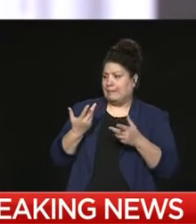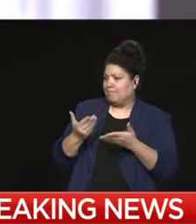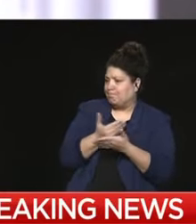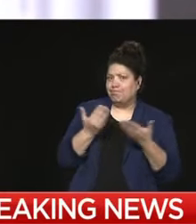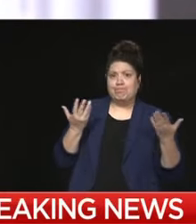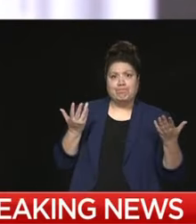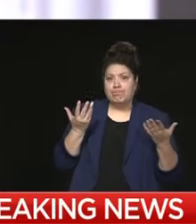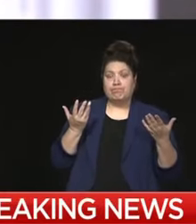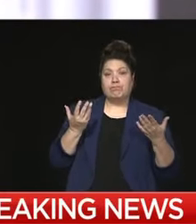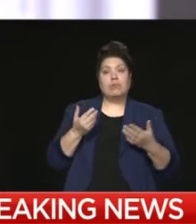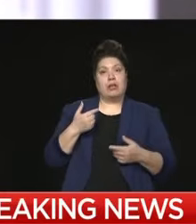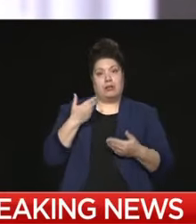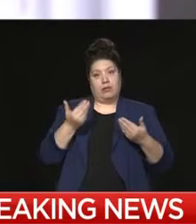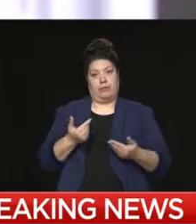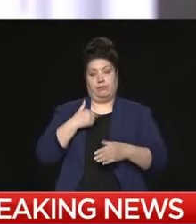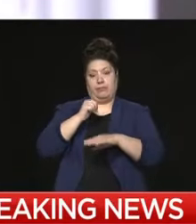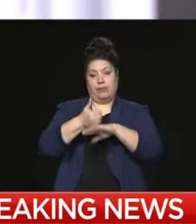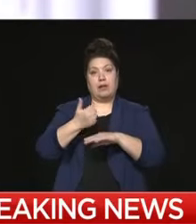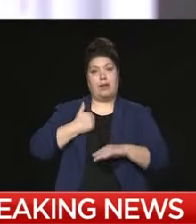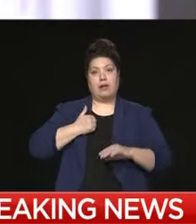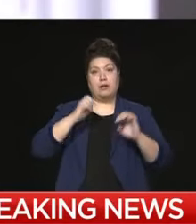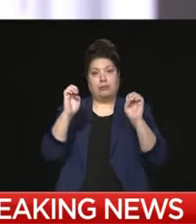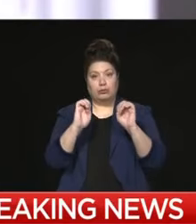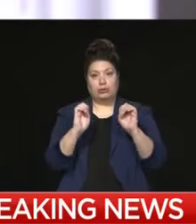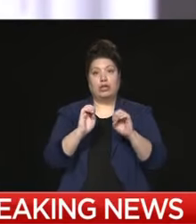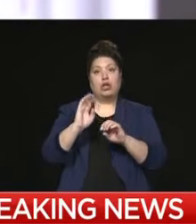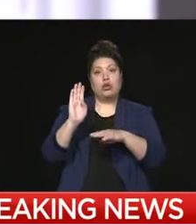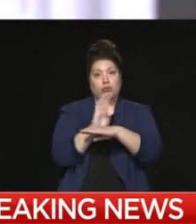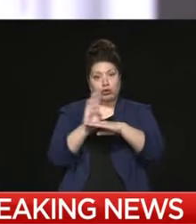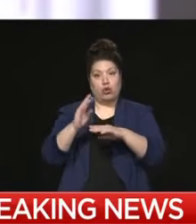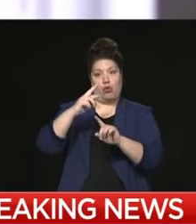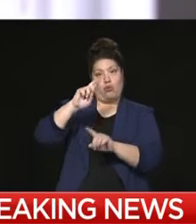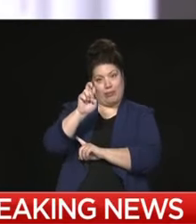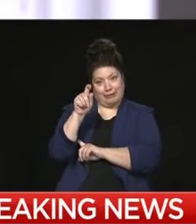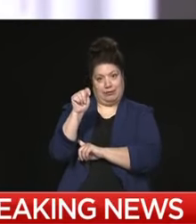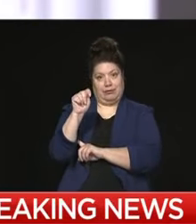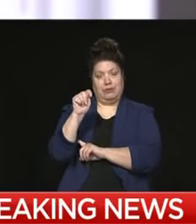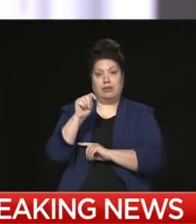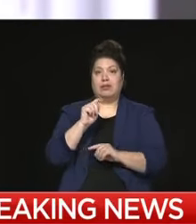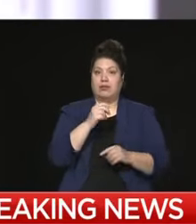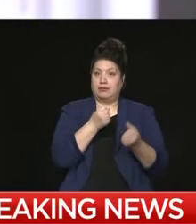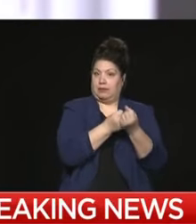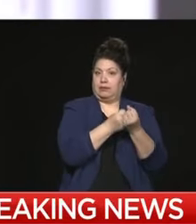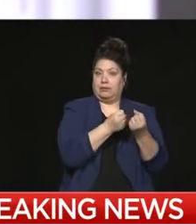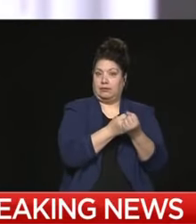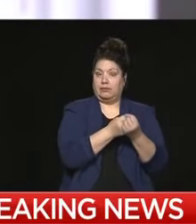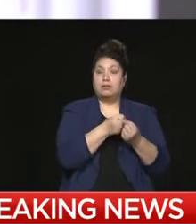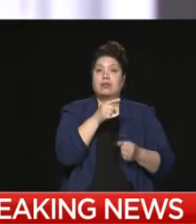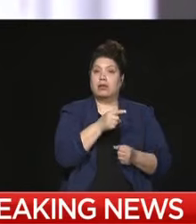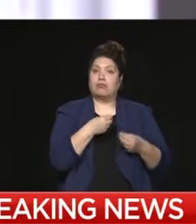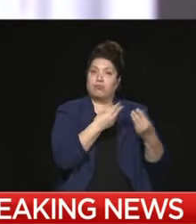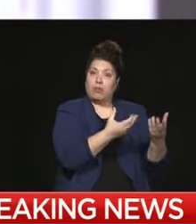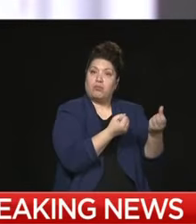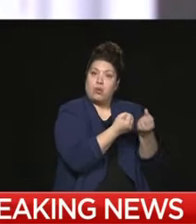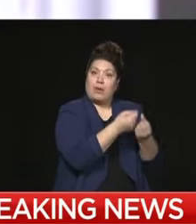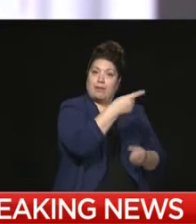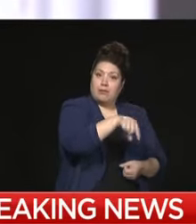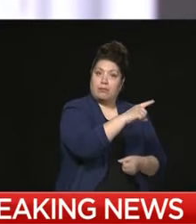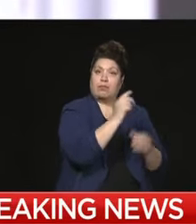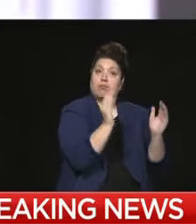on introducing the Canada Emergency Commercial Rent Assistance. This program will provide support to help